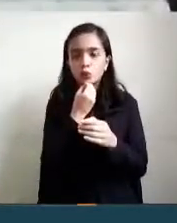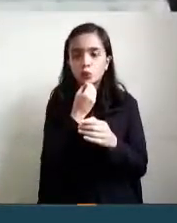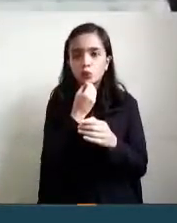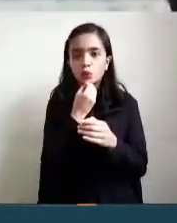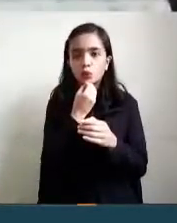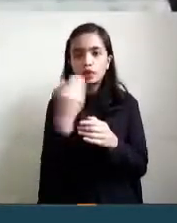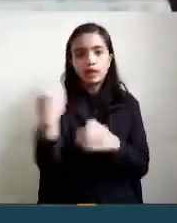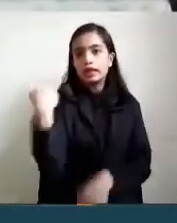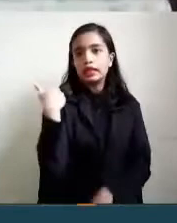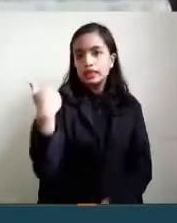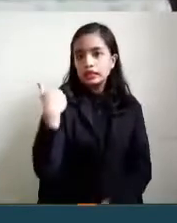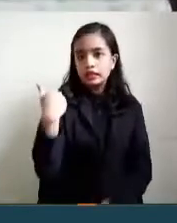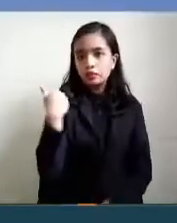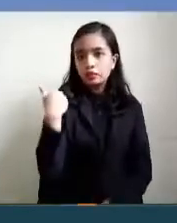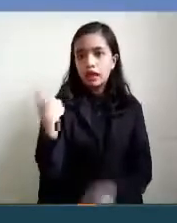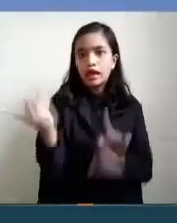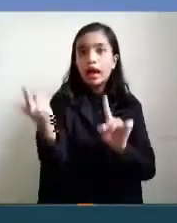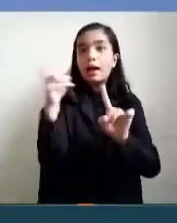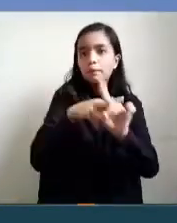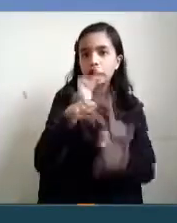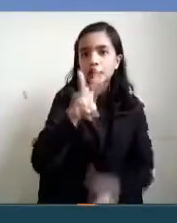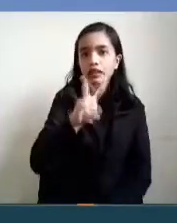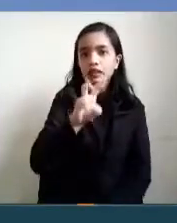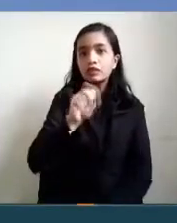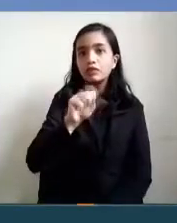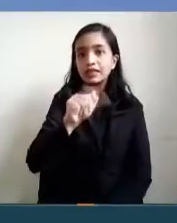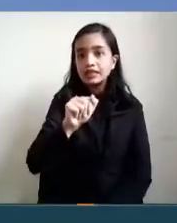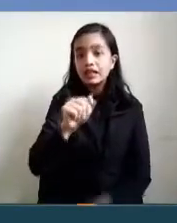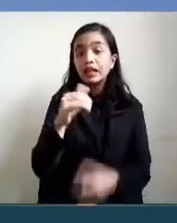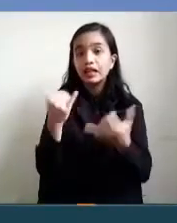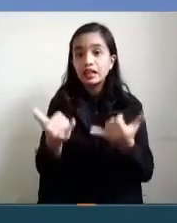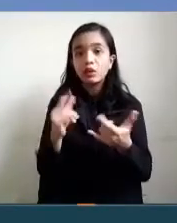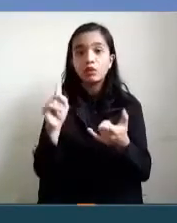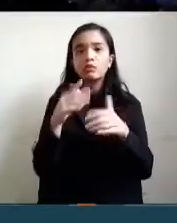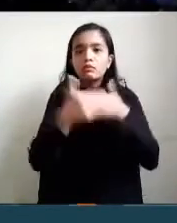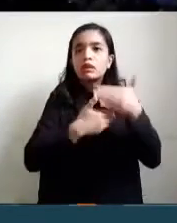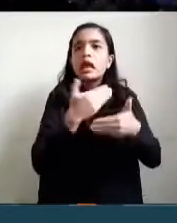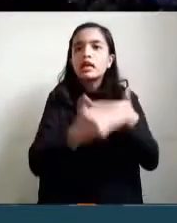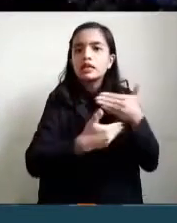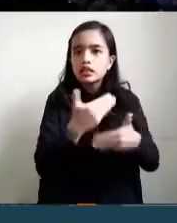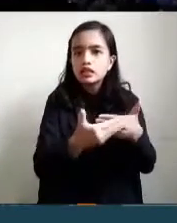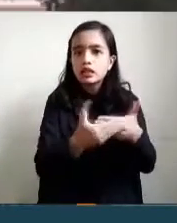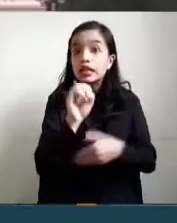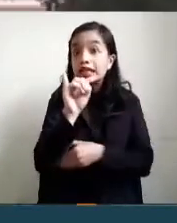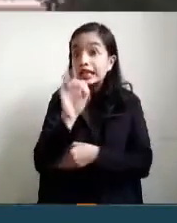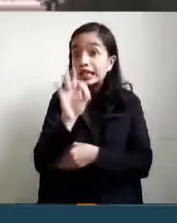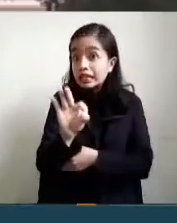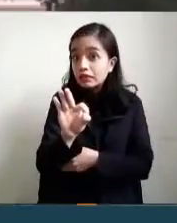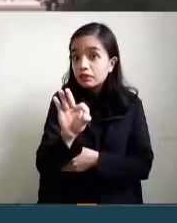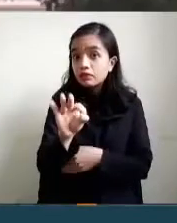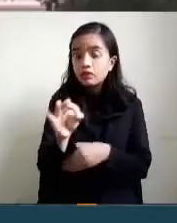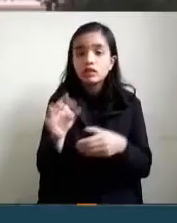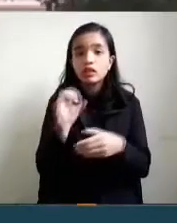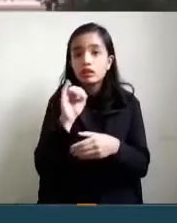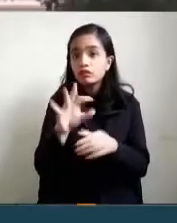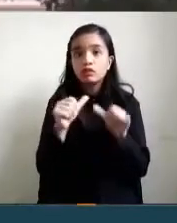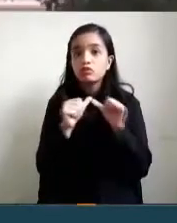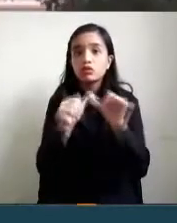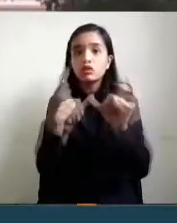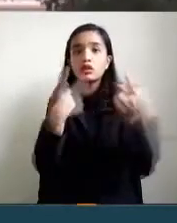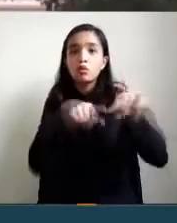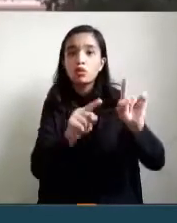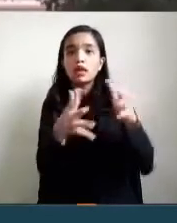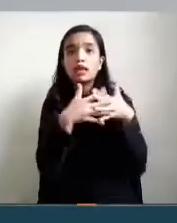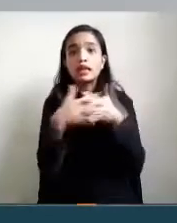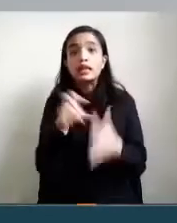yet actually applied for a visa, they are now processing it if they are willing to go to the United States, because they really do